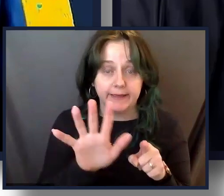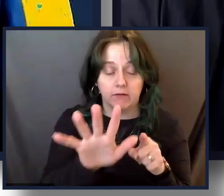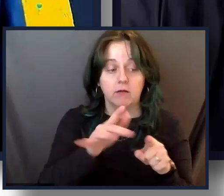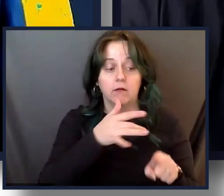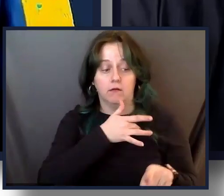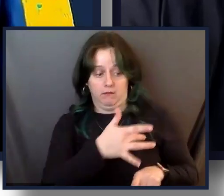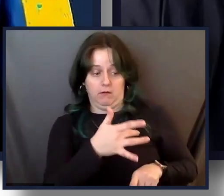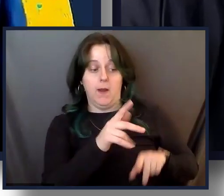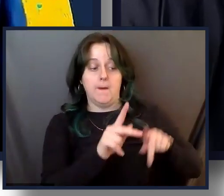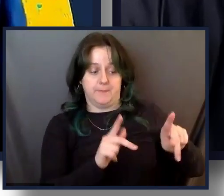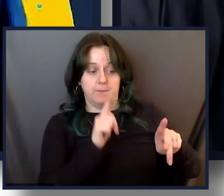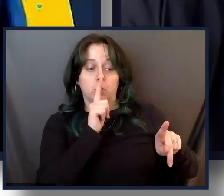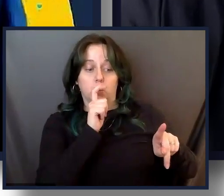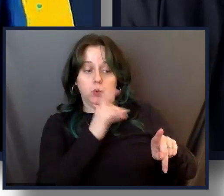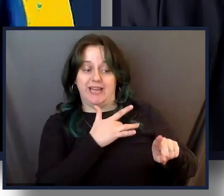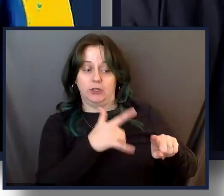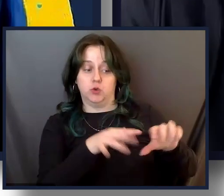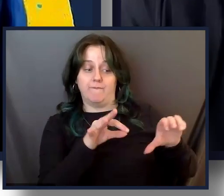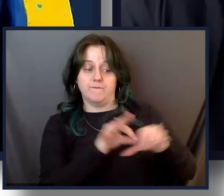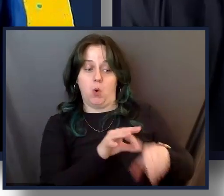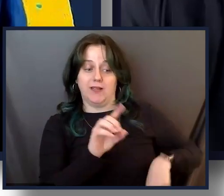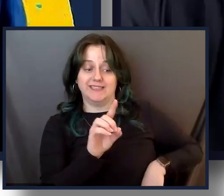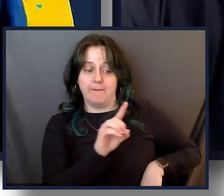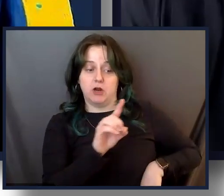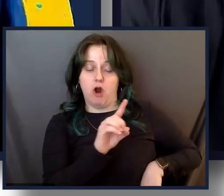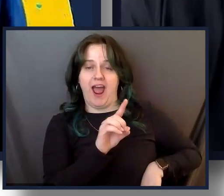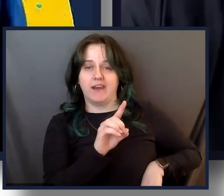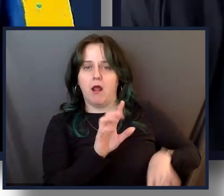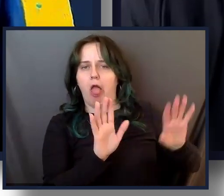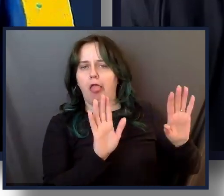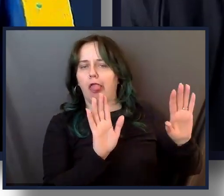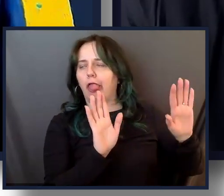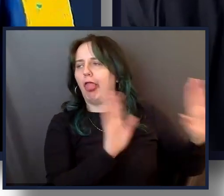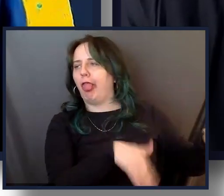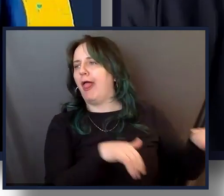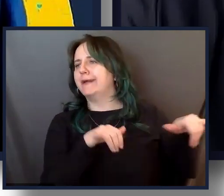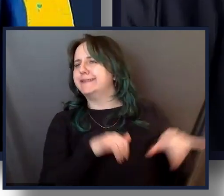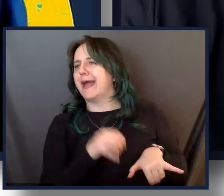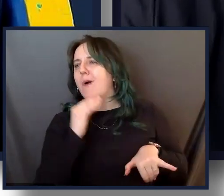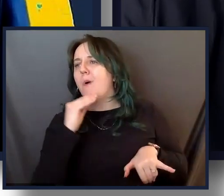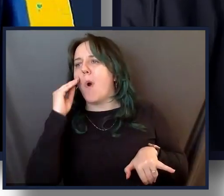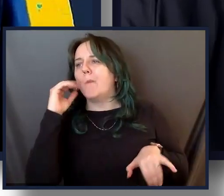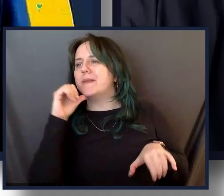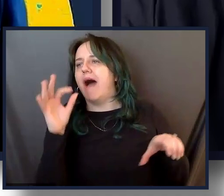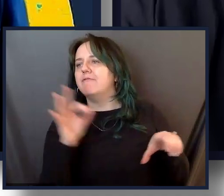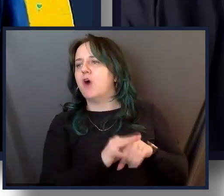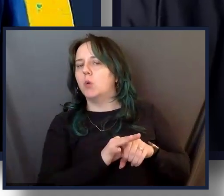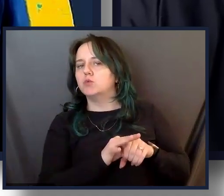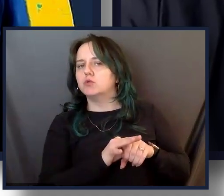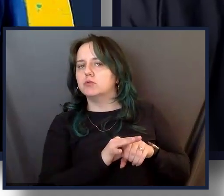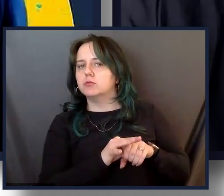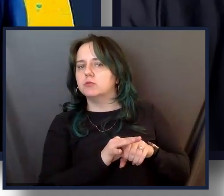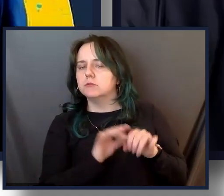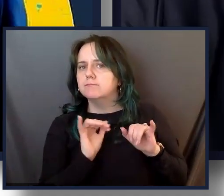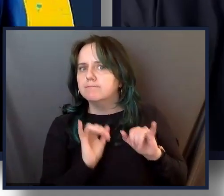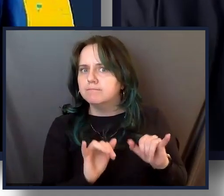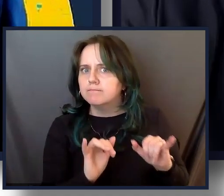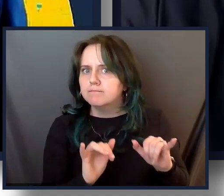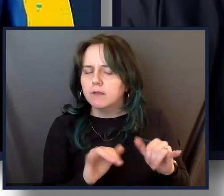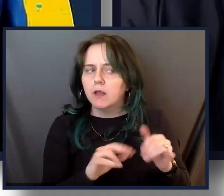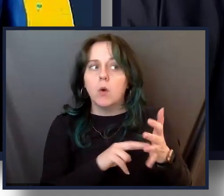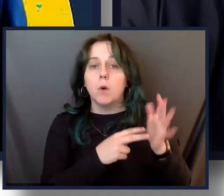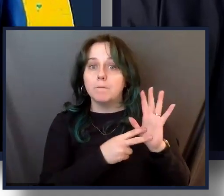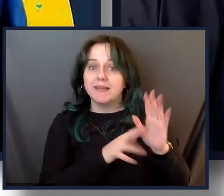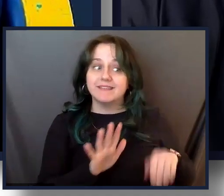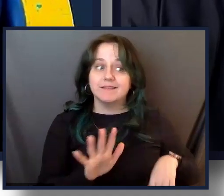Democrat stayed at home. So turnout was lower, and it was lower on the left in the